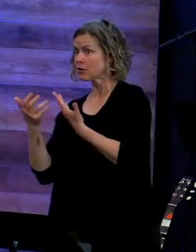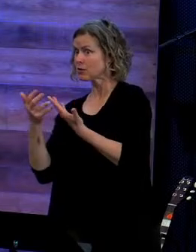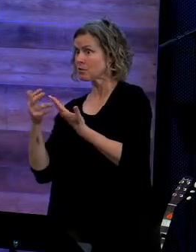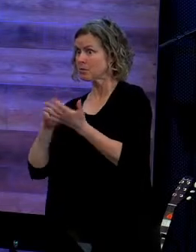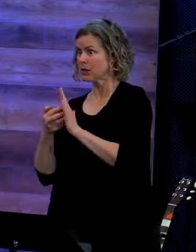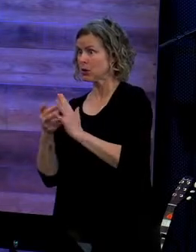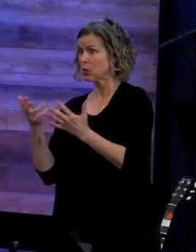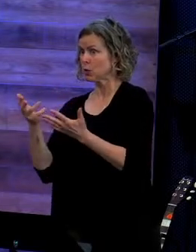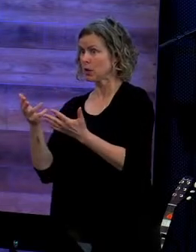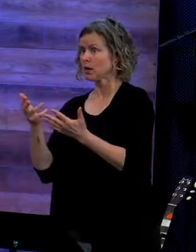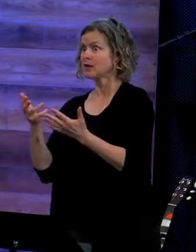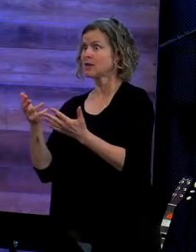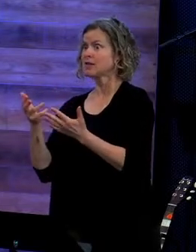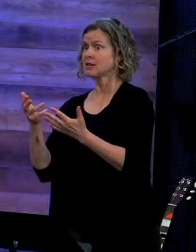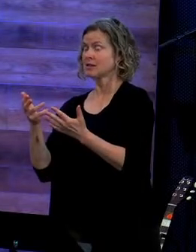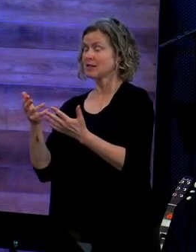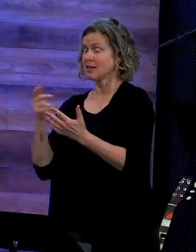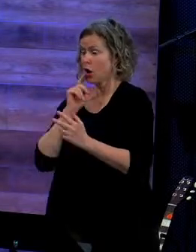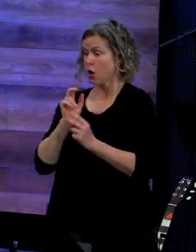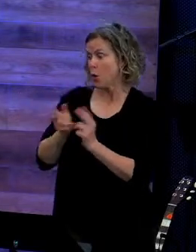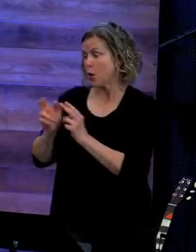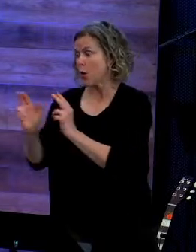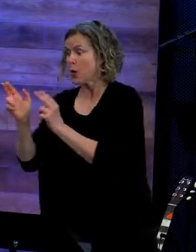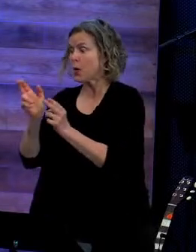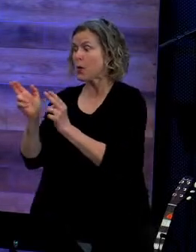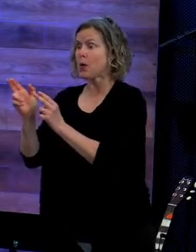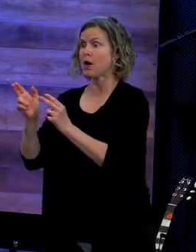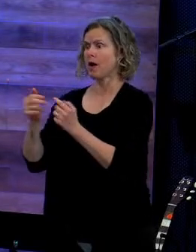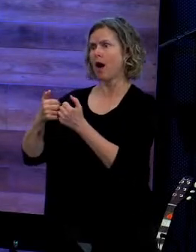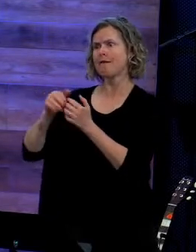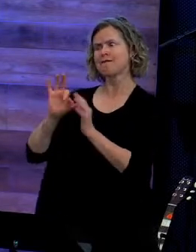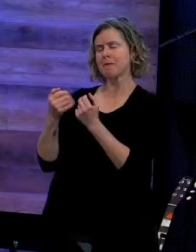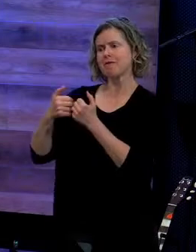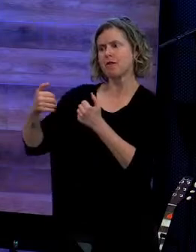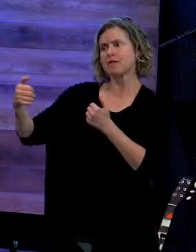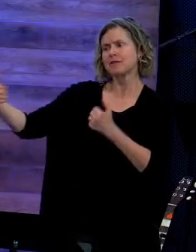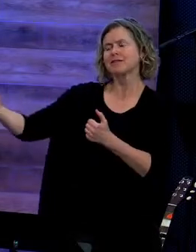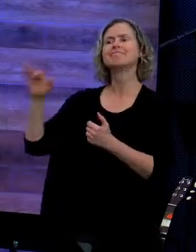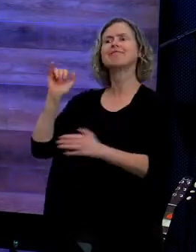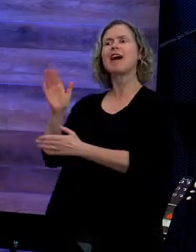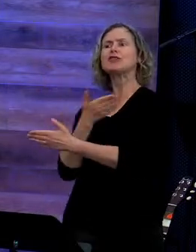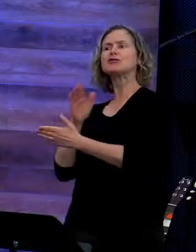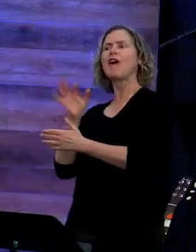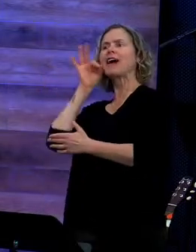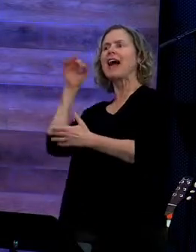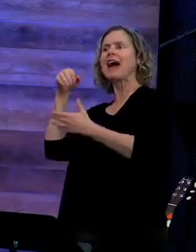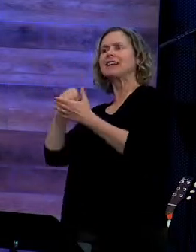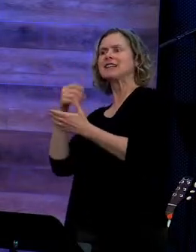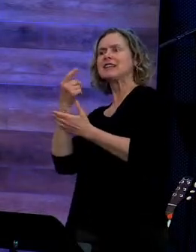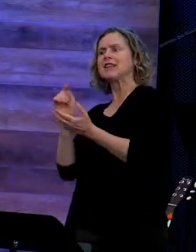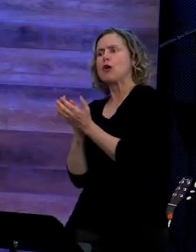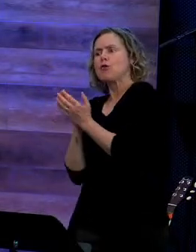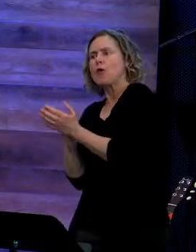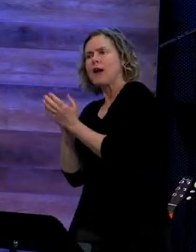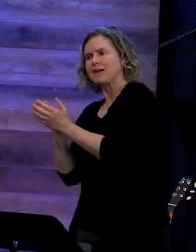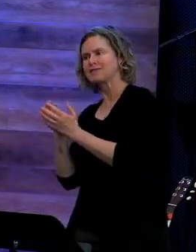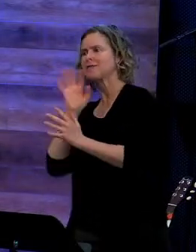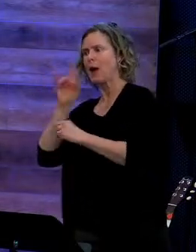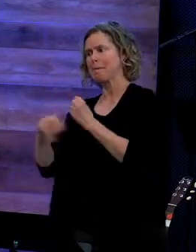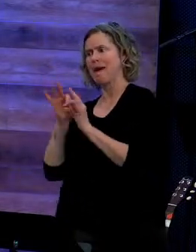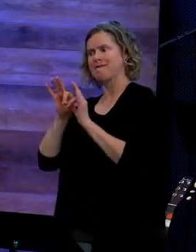Families get torn apart by constant work and activities, right? So there's physical danger, there's relational danger, but there's